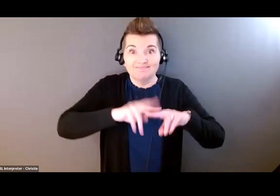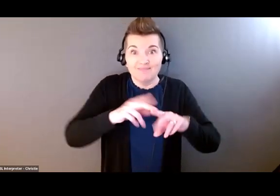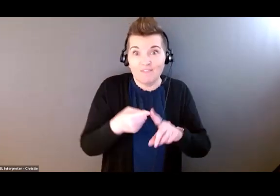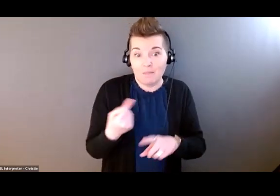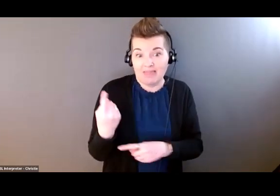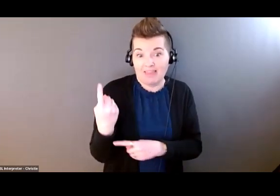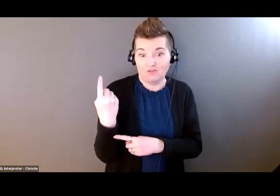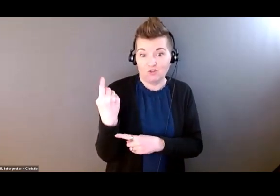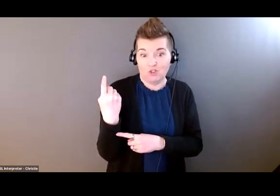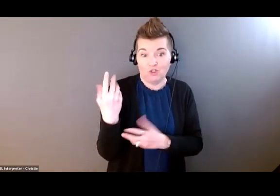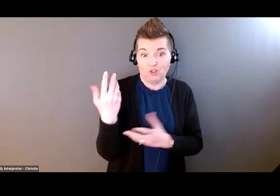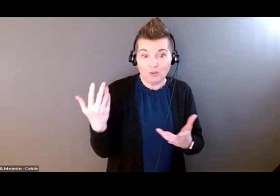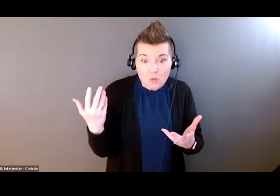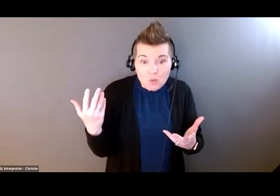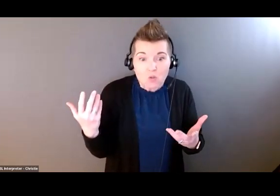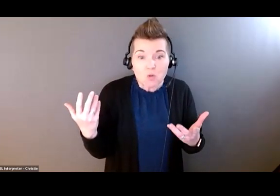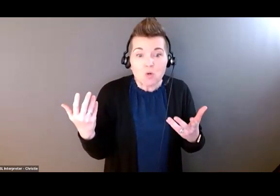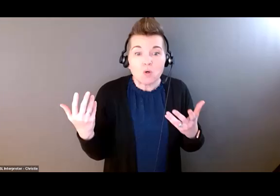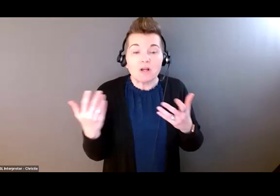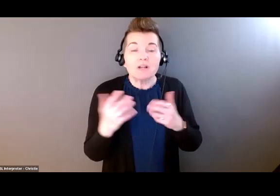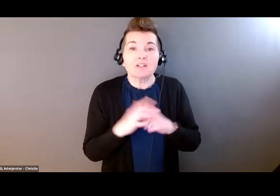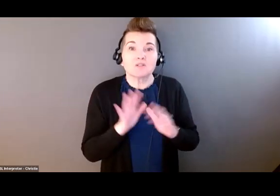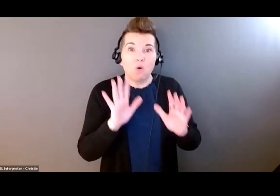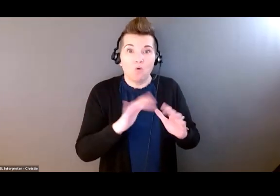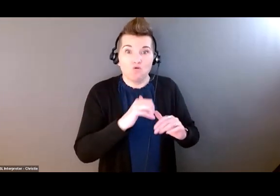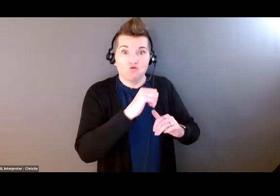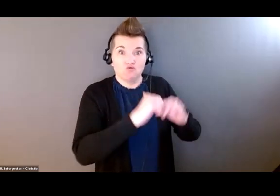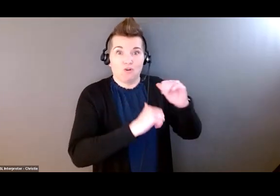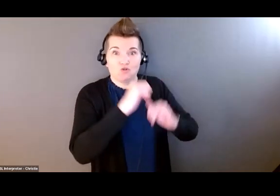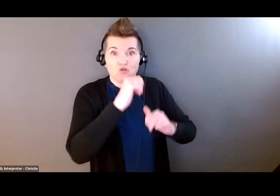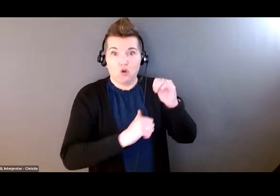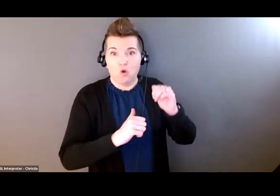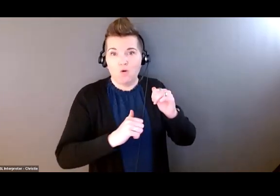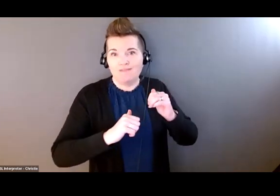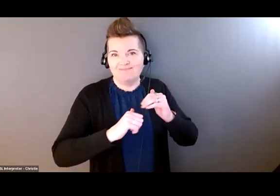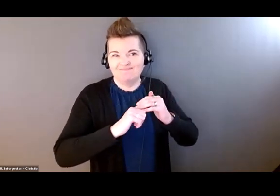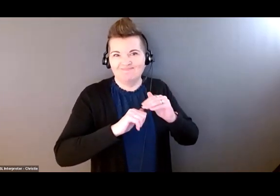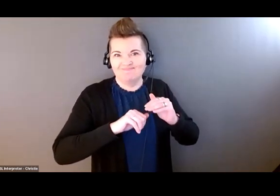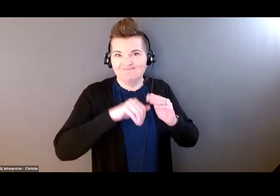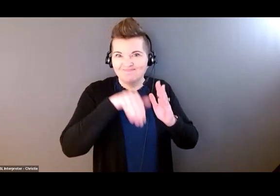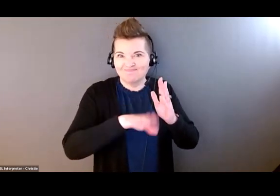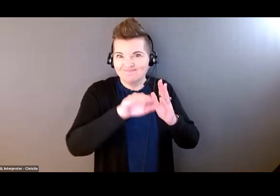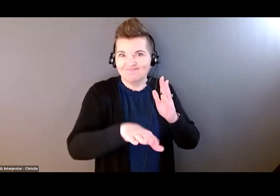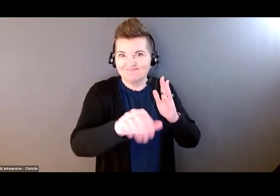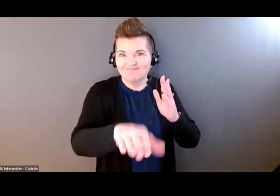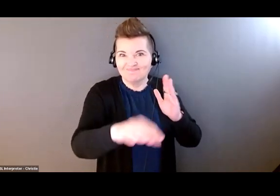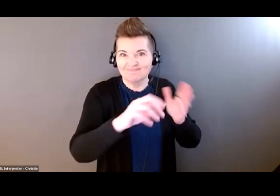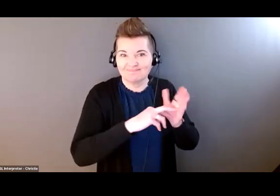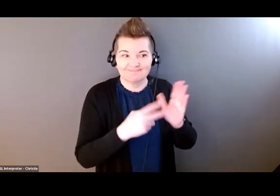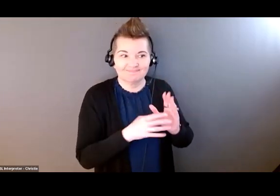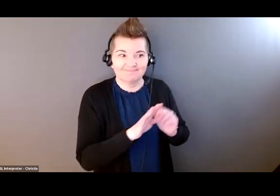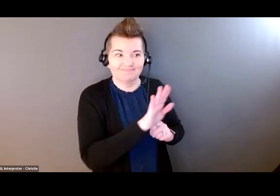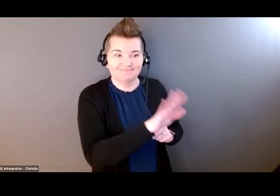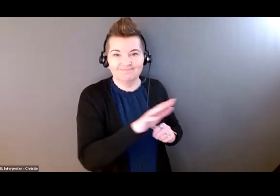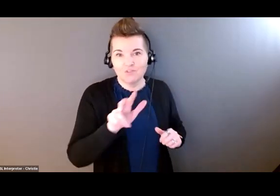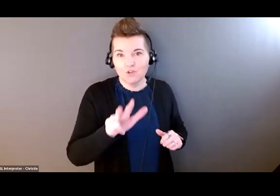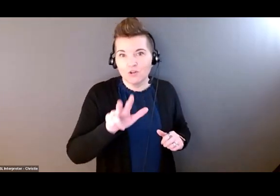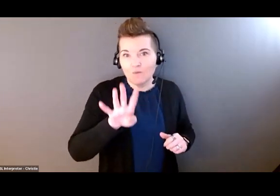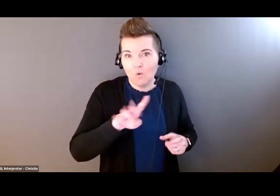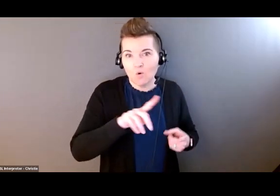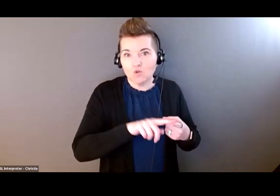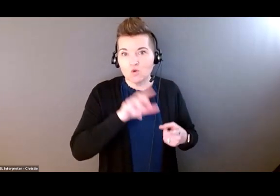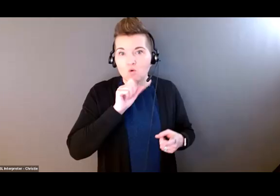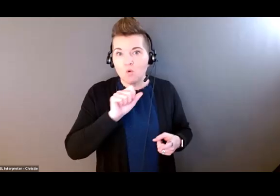as houseless, and it was a 47% increase from the year before. So structural vulnerability means